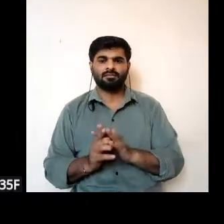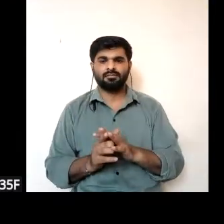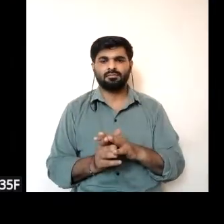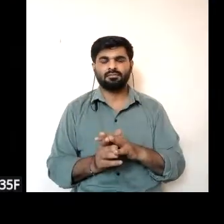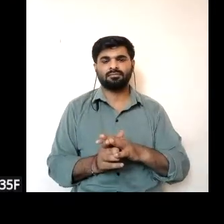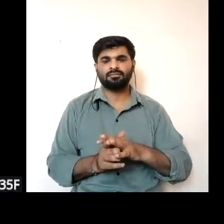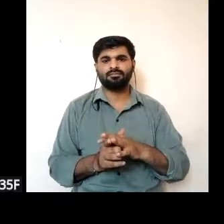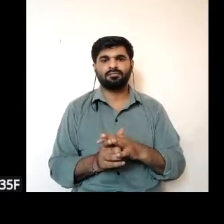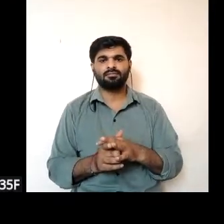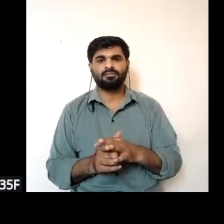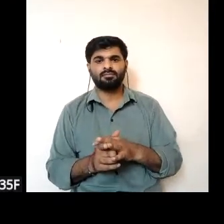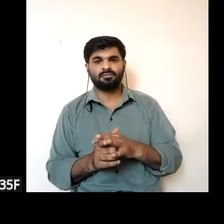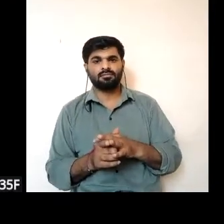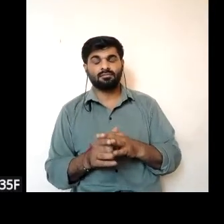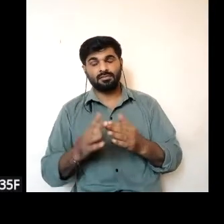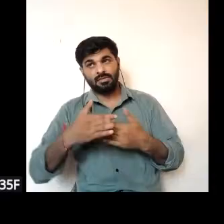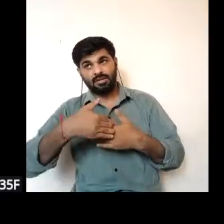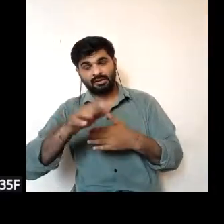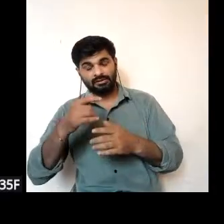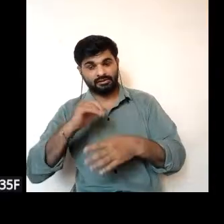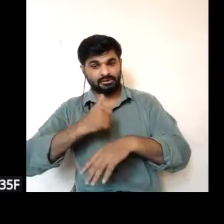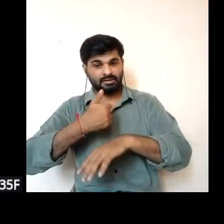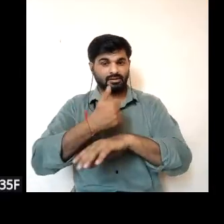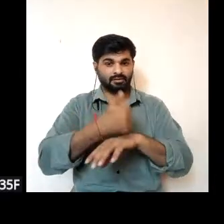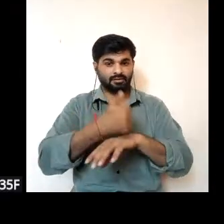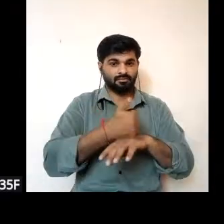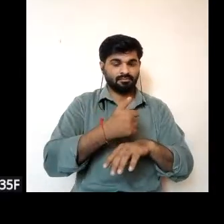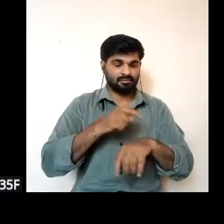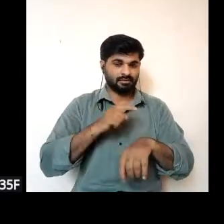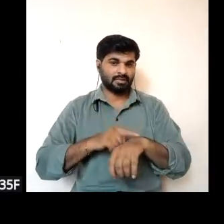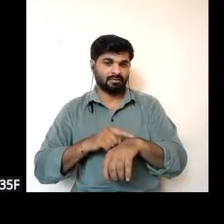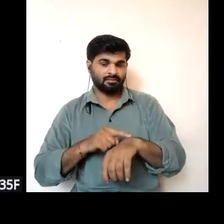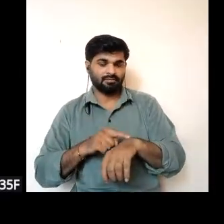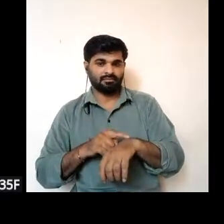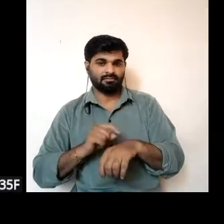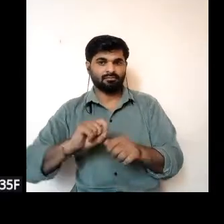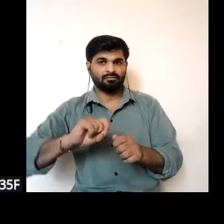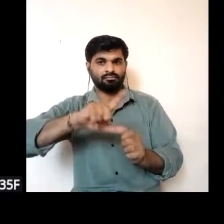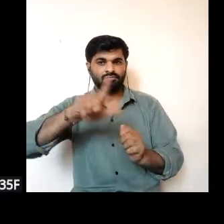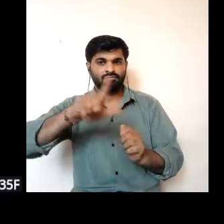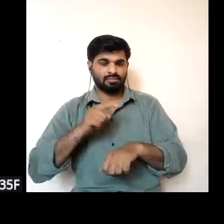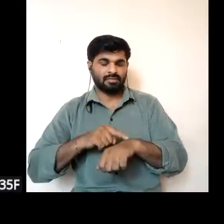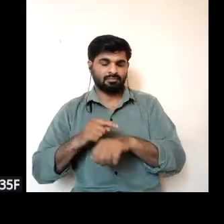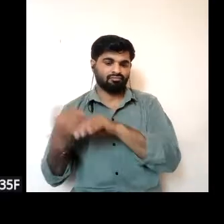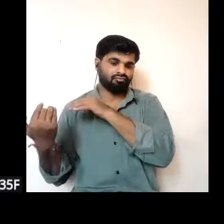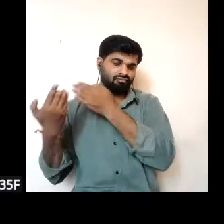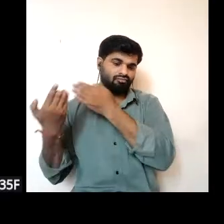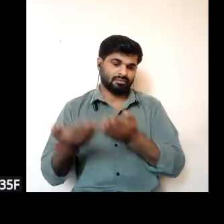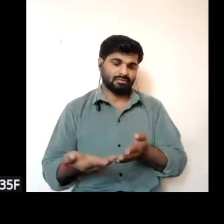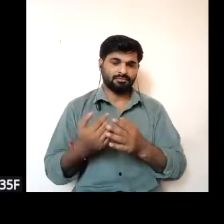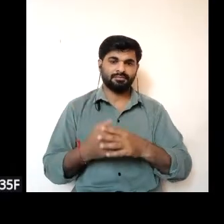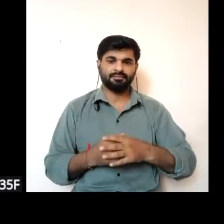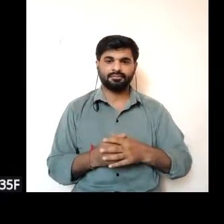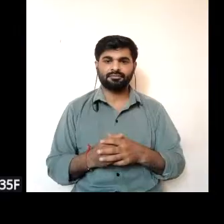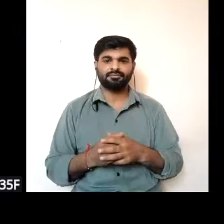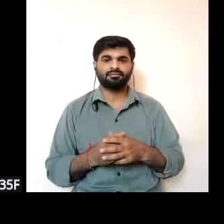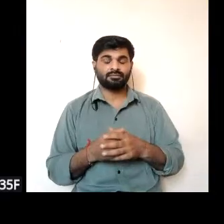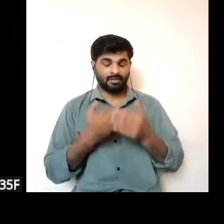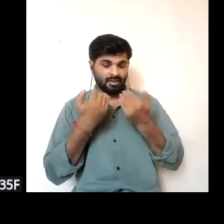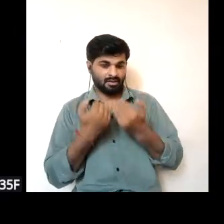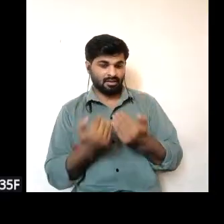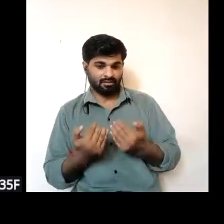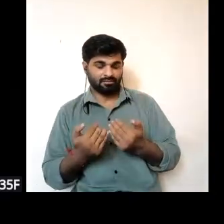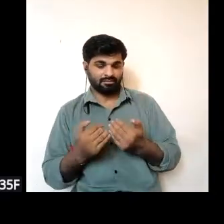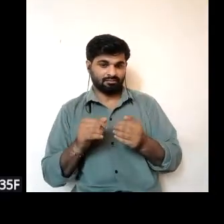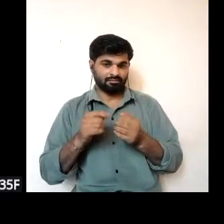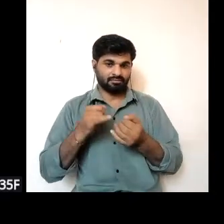entire sector, maybe that is the time when the entire sector came together, because today you have social media,